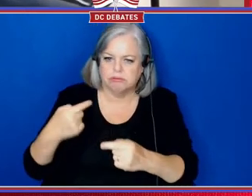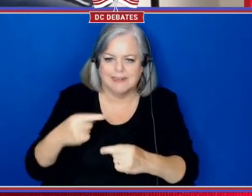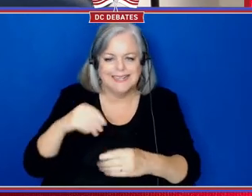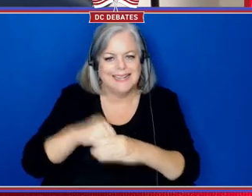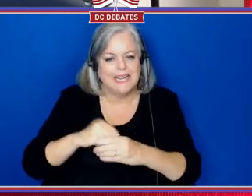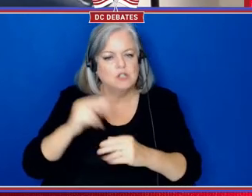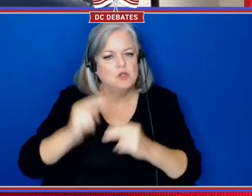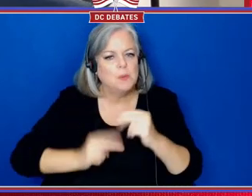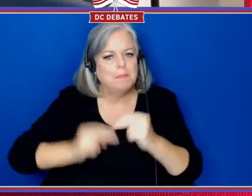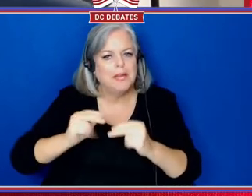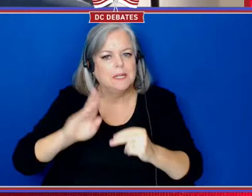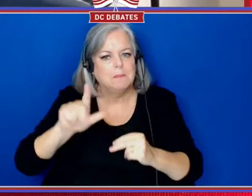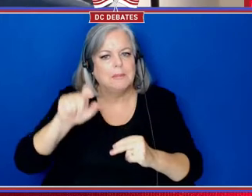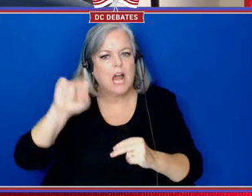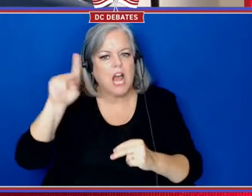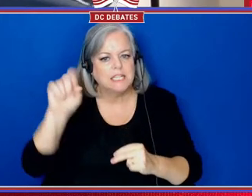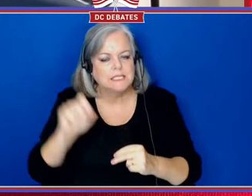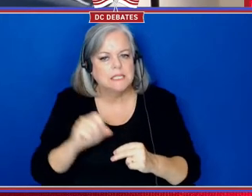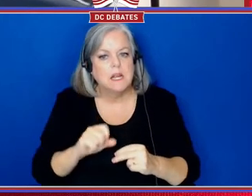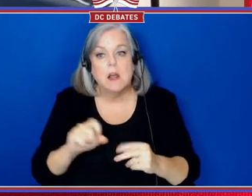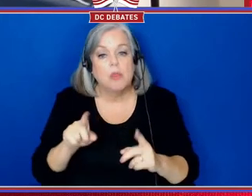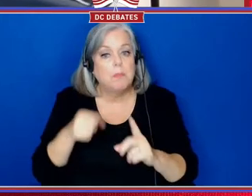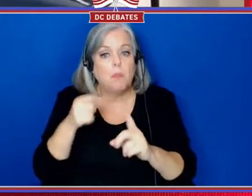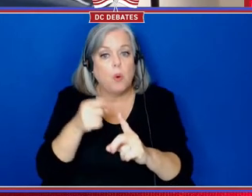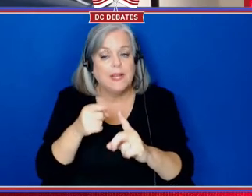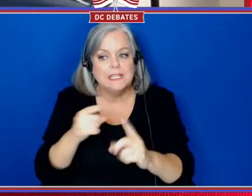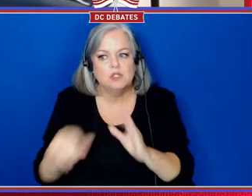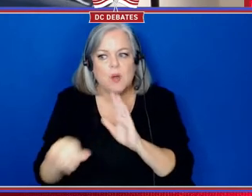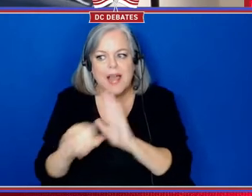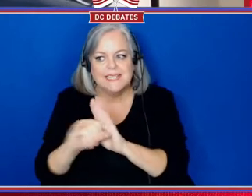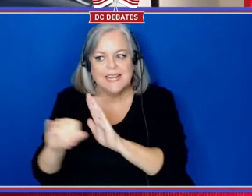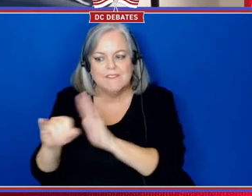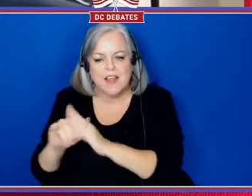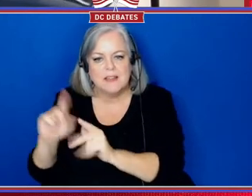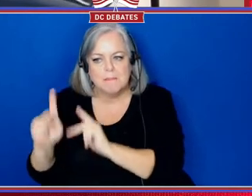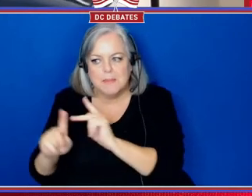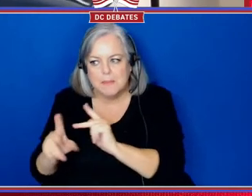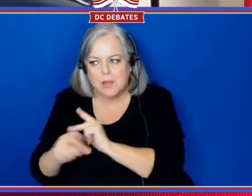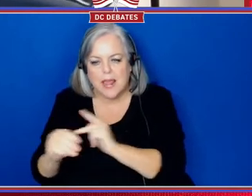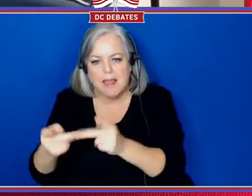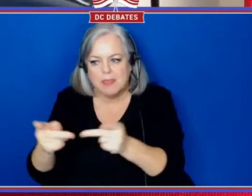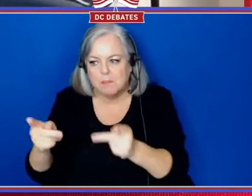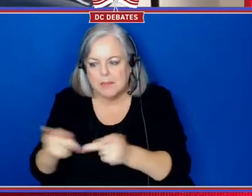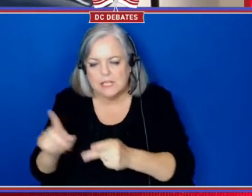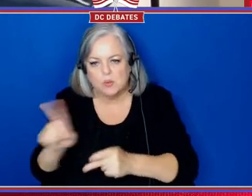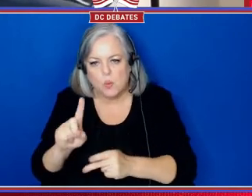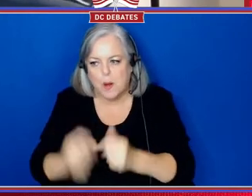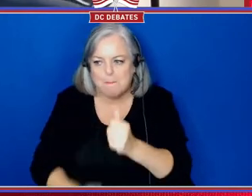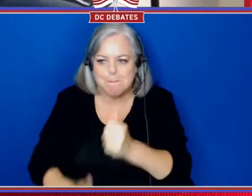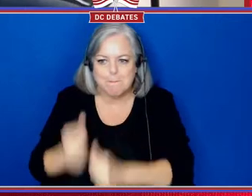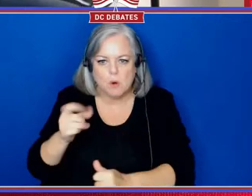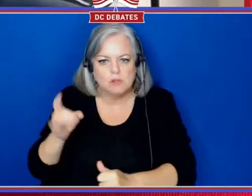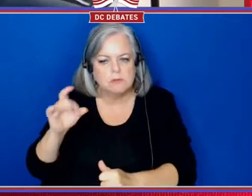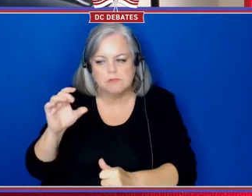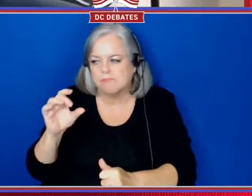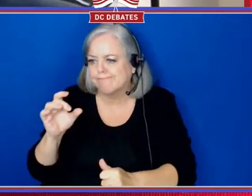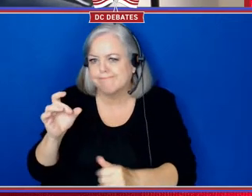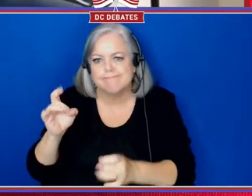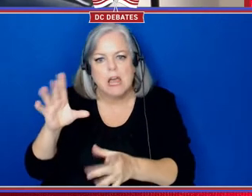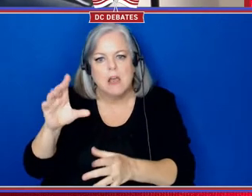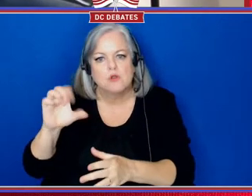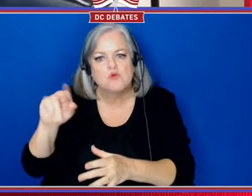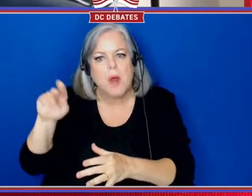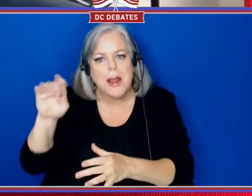to identify the people and the places where most crime happens and who's committing most of the gun